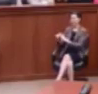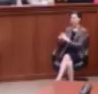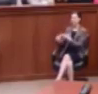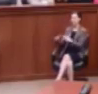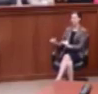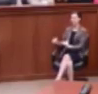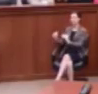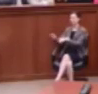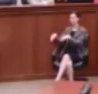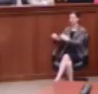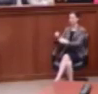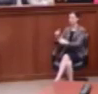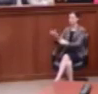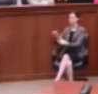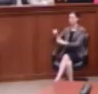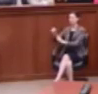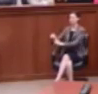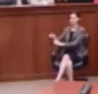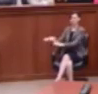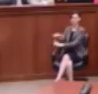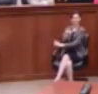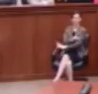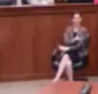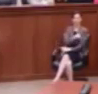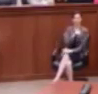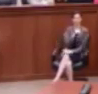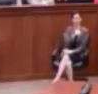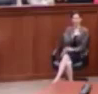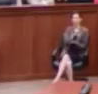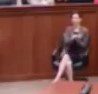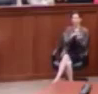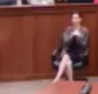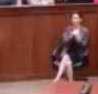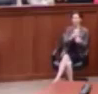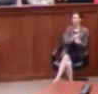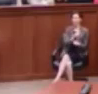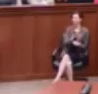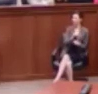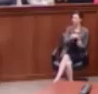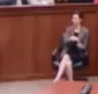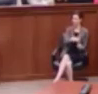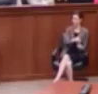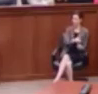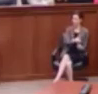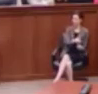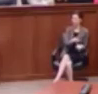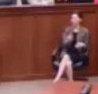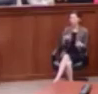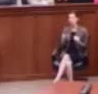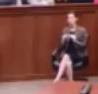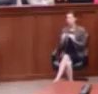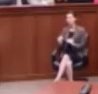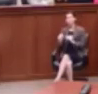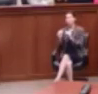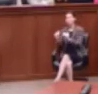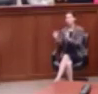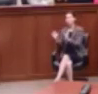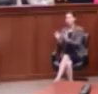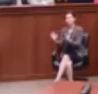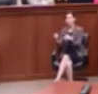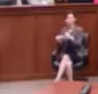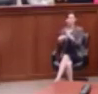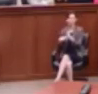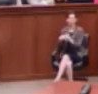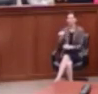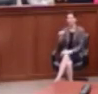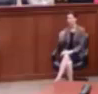them 150 points, just like the college students? Or more advanced credentialing, for instance,